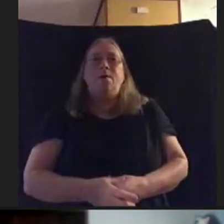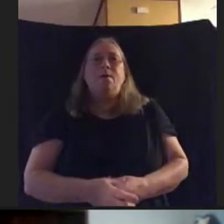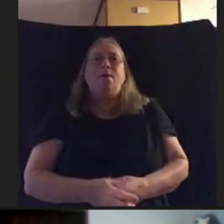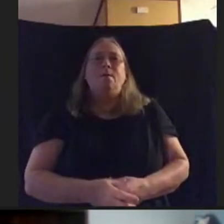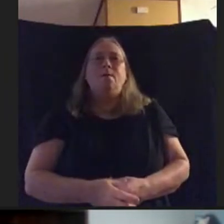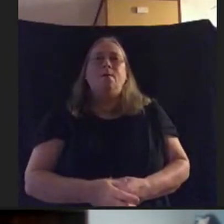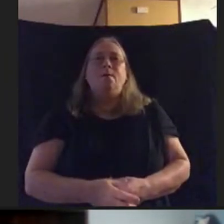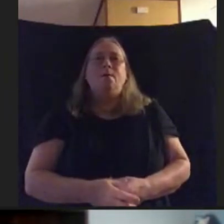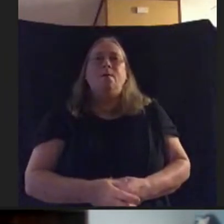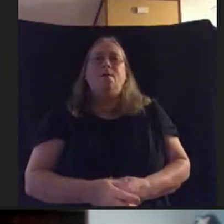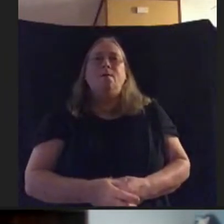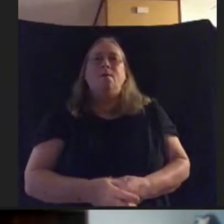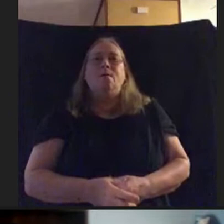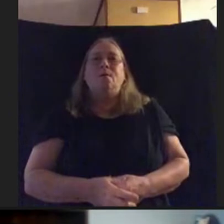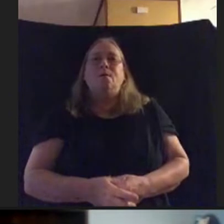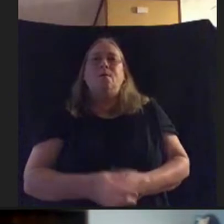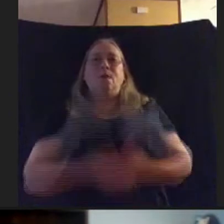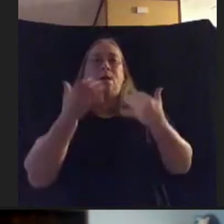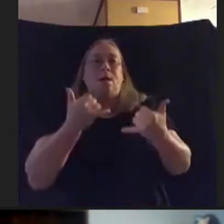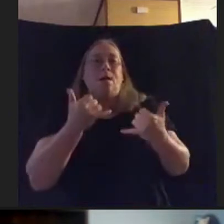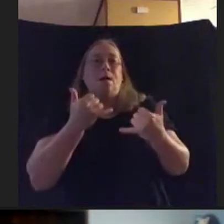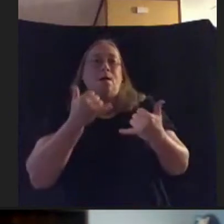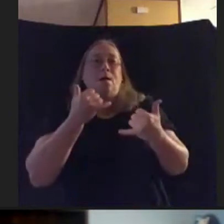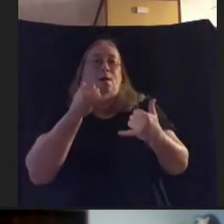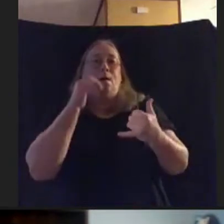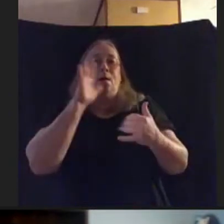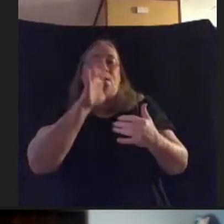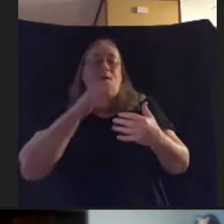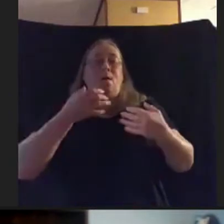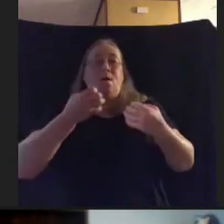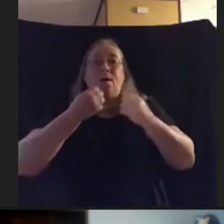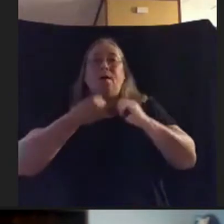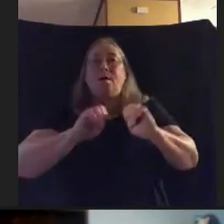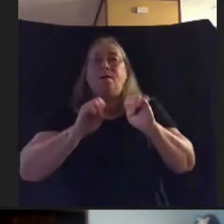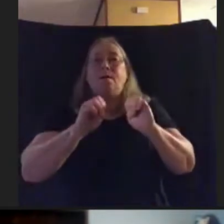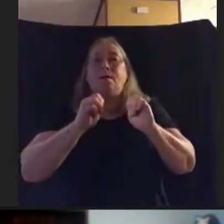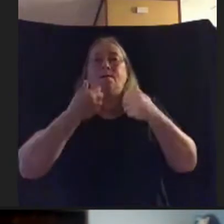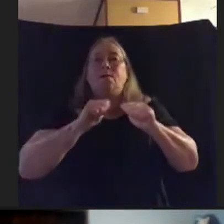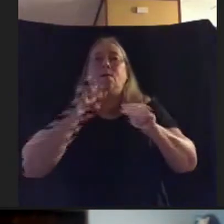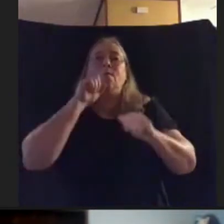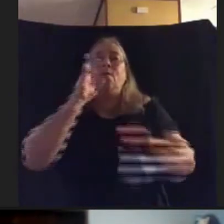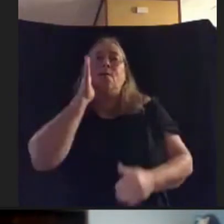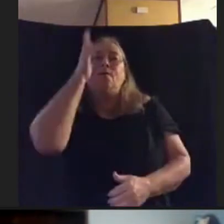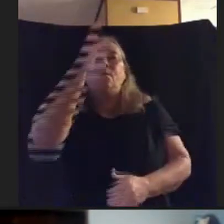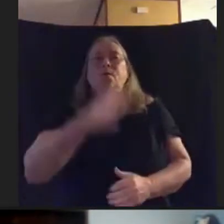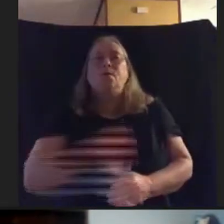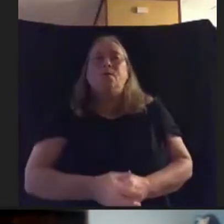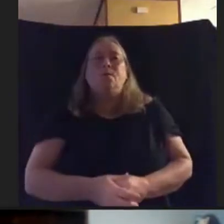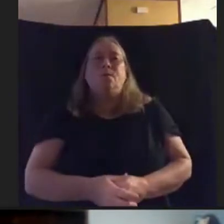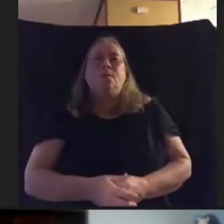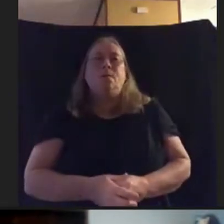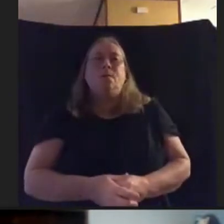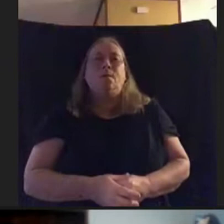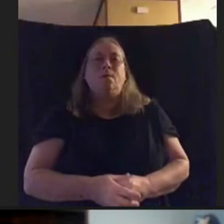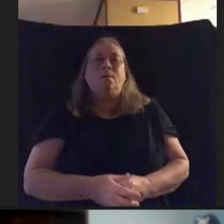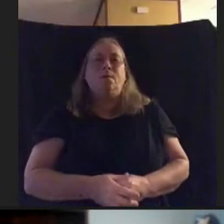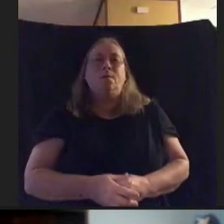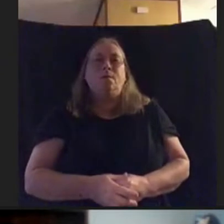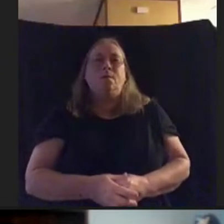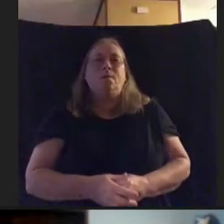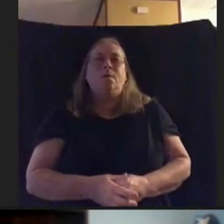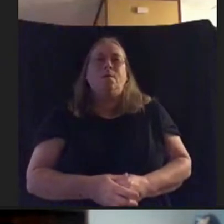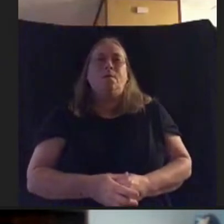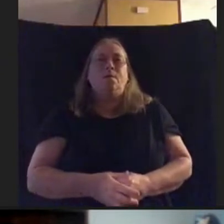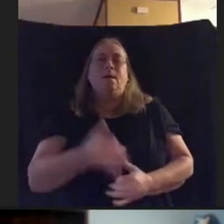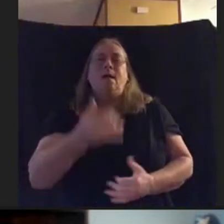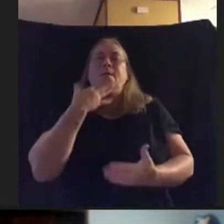focus groups, and so that'll help guide our efforts in the future, but also any future media that we pursue. Okay, thank you, Thomas.